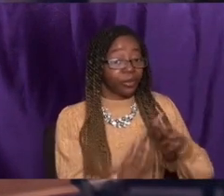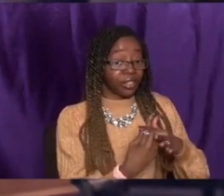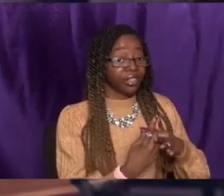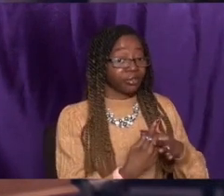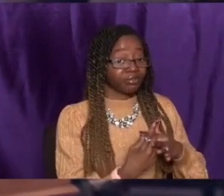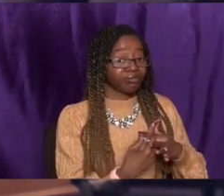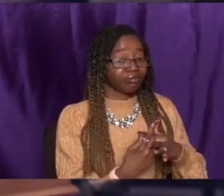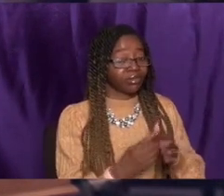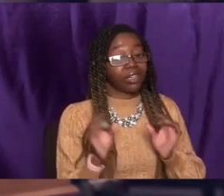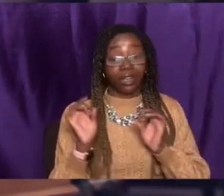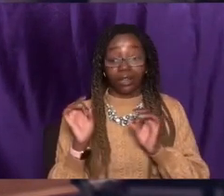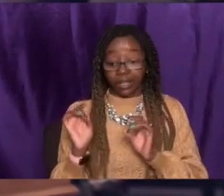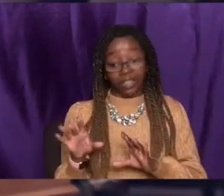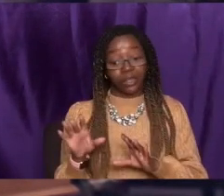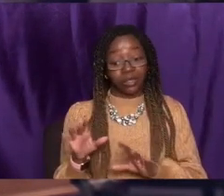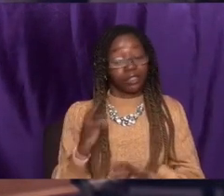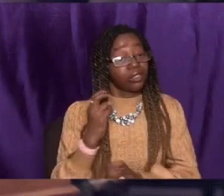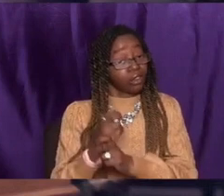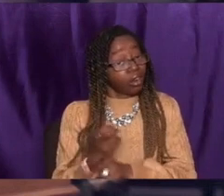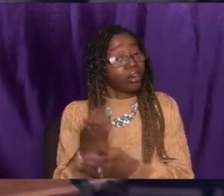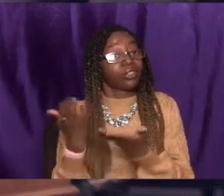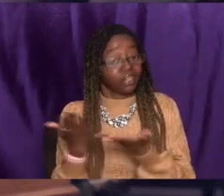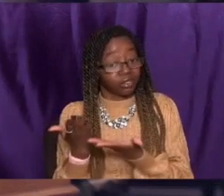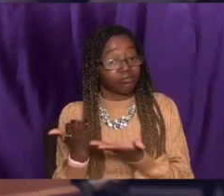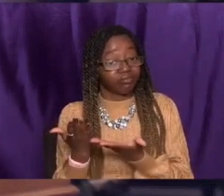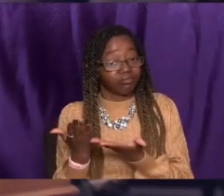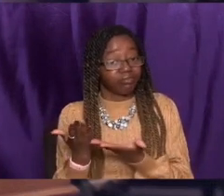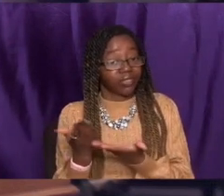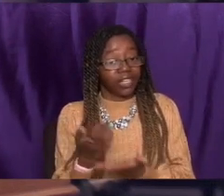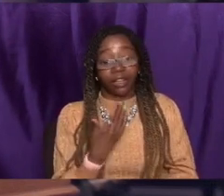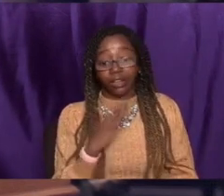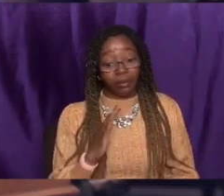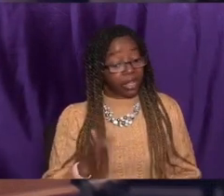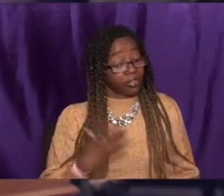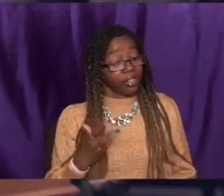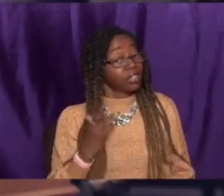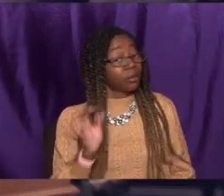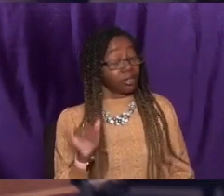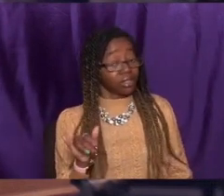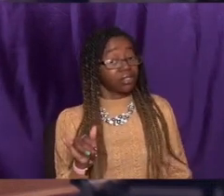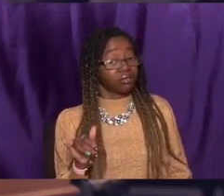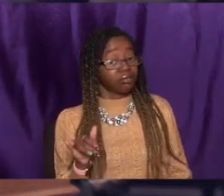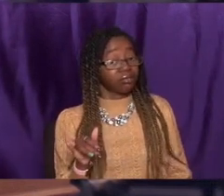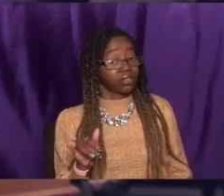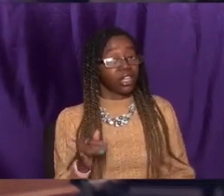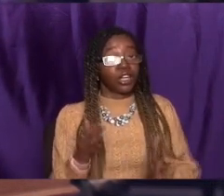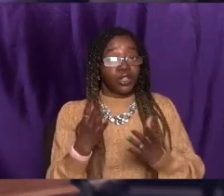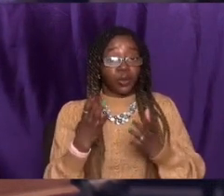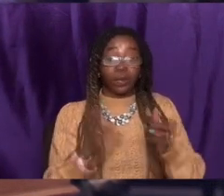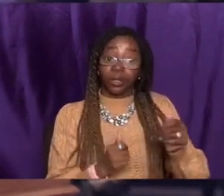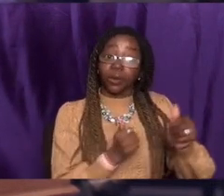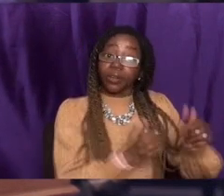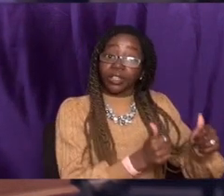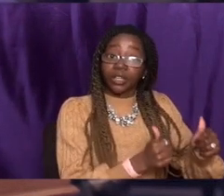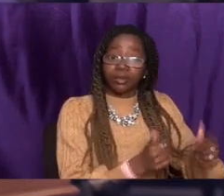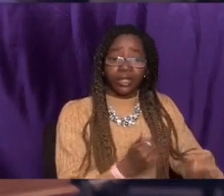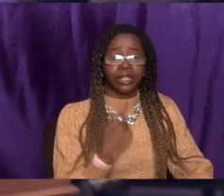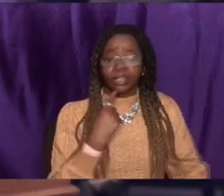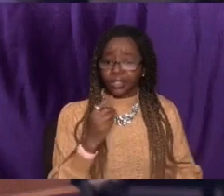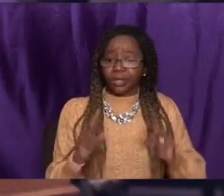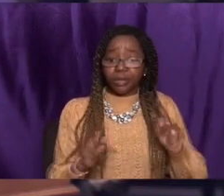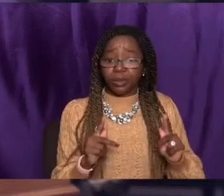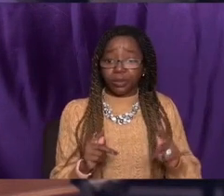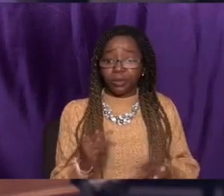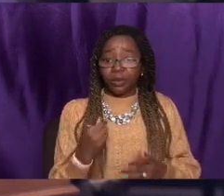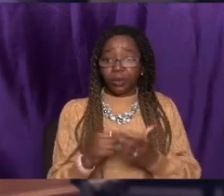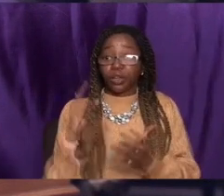God. I hate to be difficult here, but I got a bad feeling about this. You want me to go out there, tell them folk